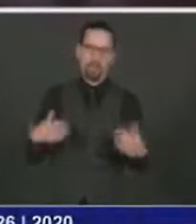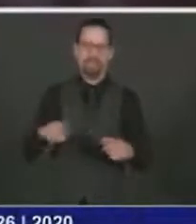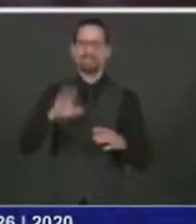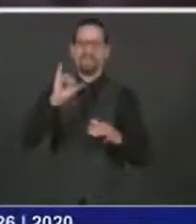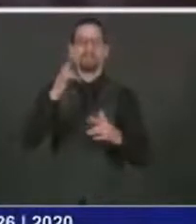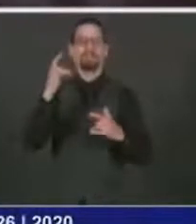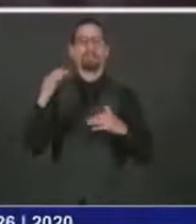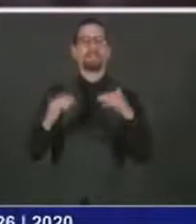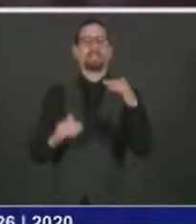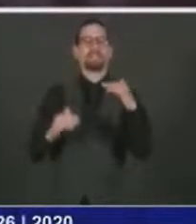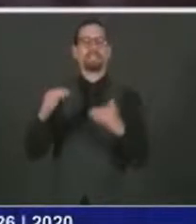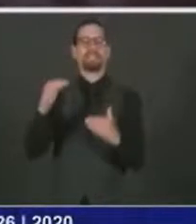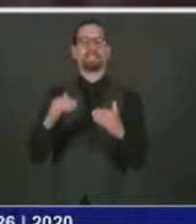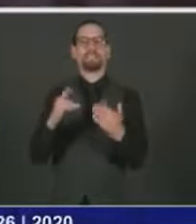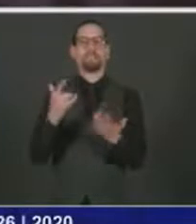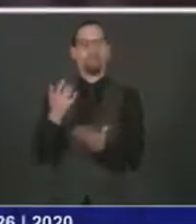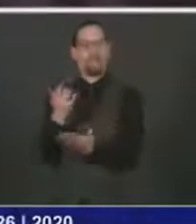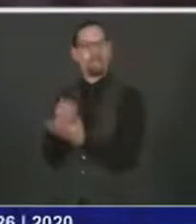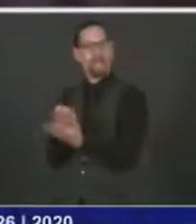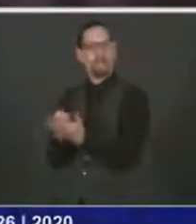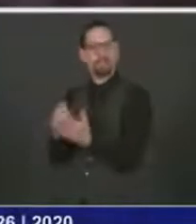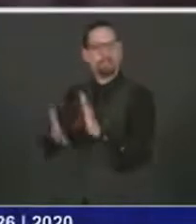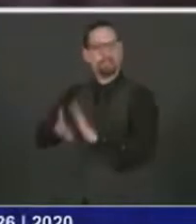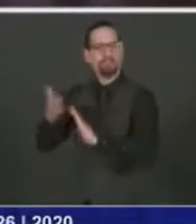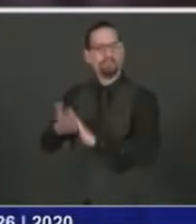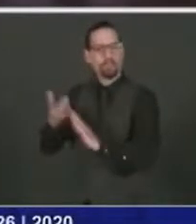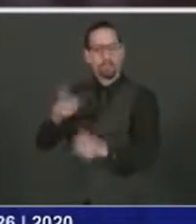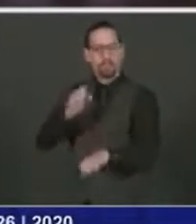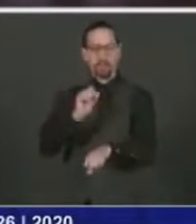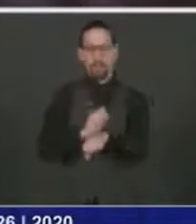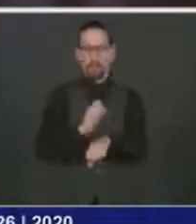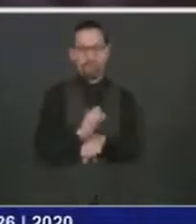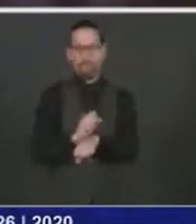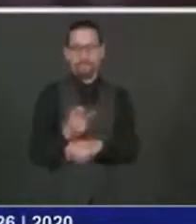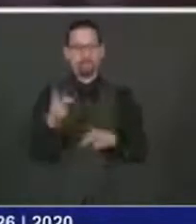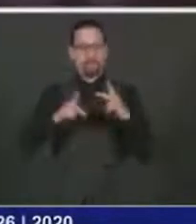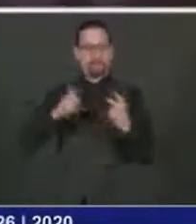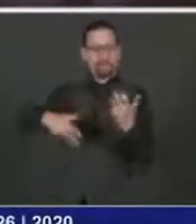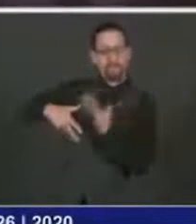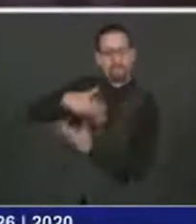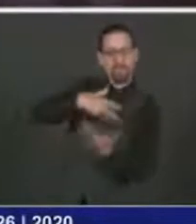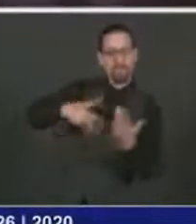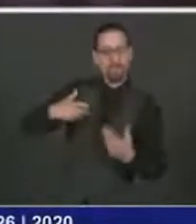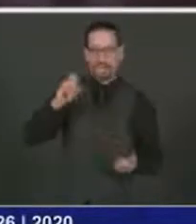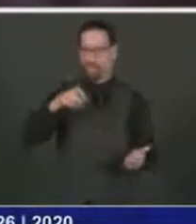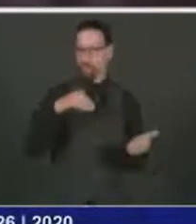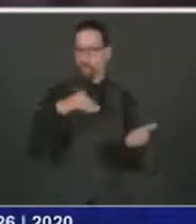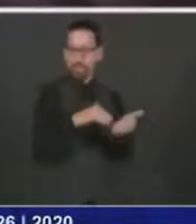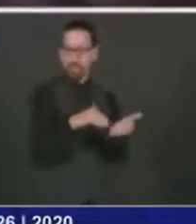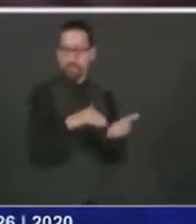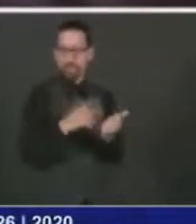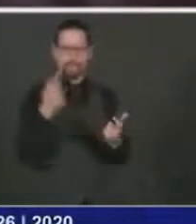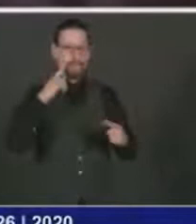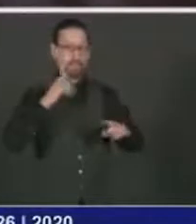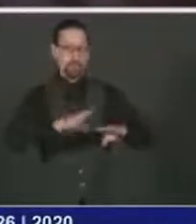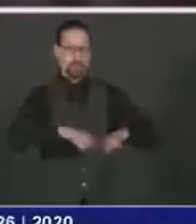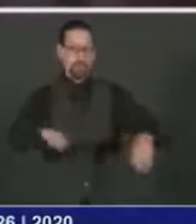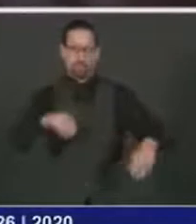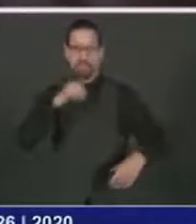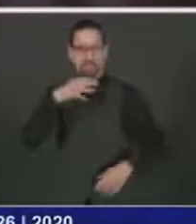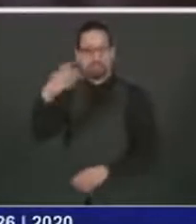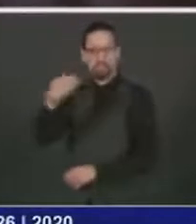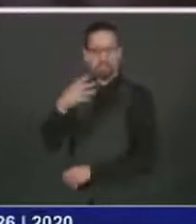economy needs to function. People need to have social interaction. People need to go to the doctor. I just told you I'm so worried about these children who aren't immunized.